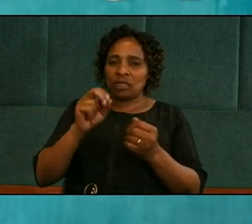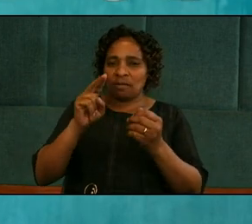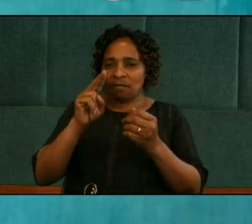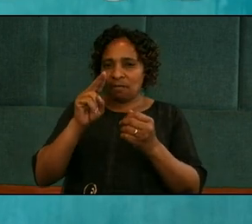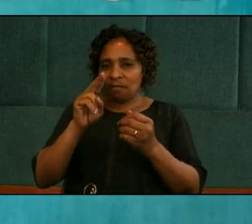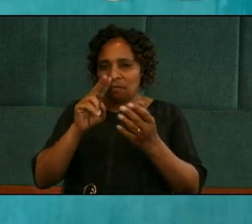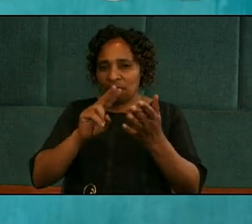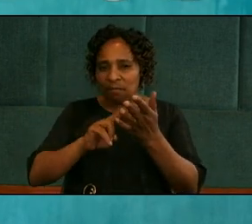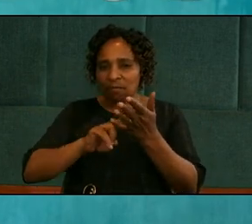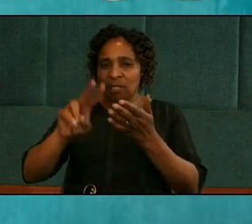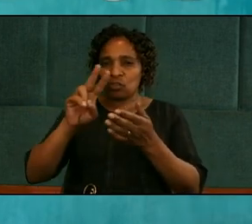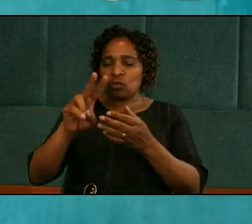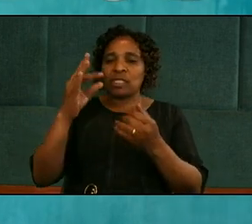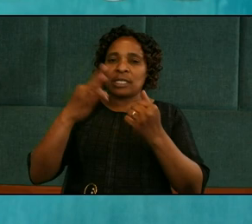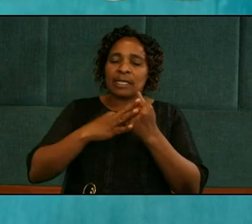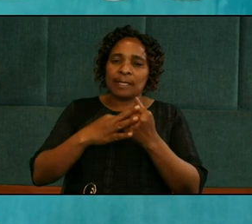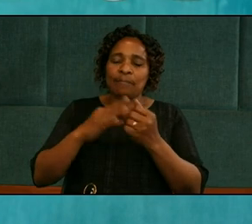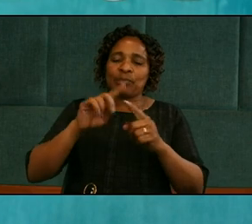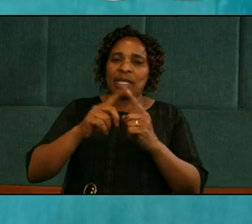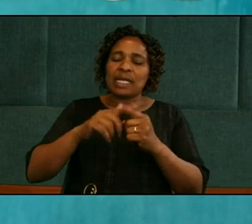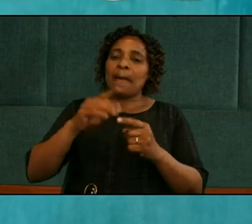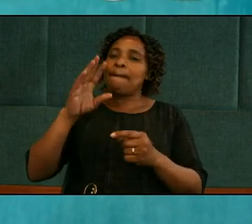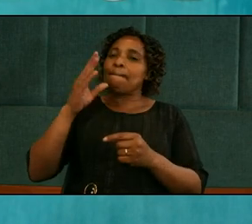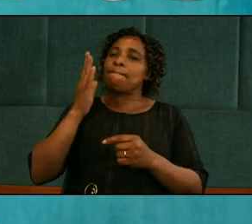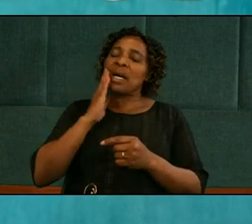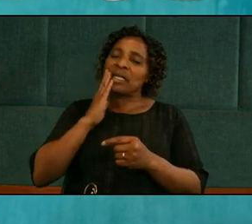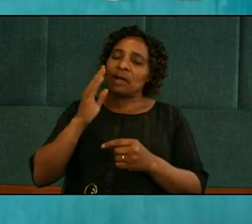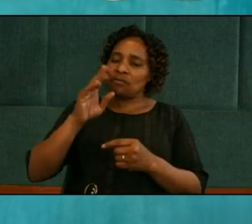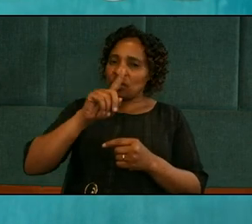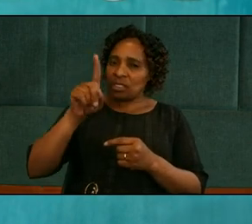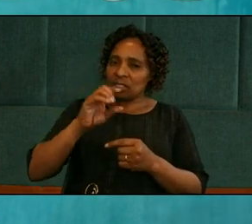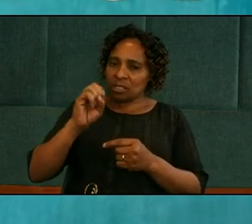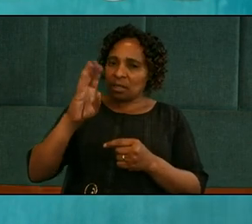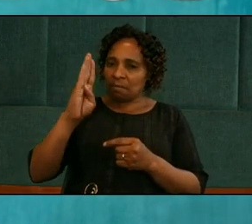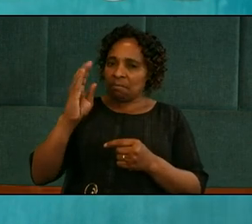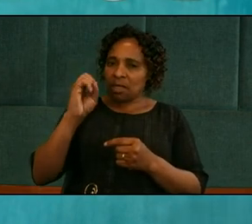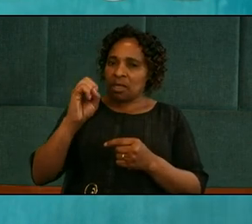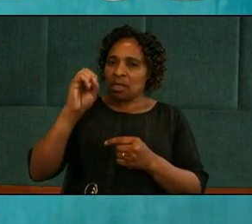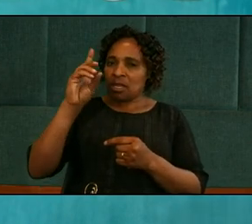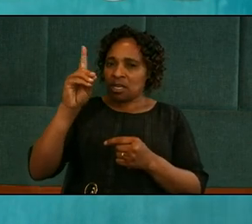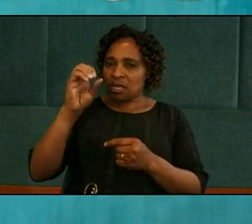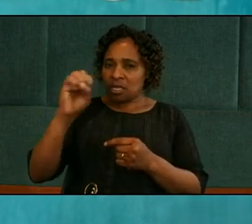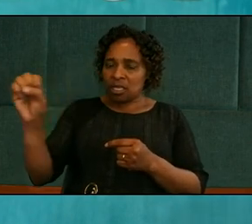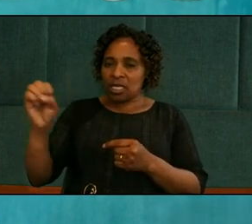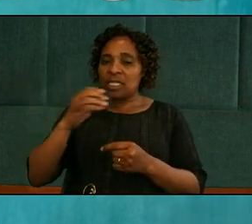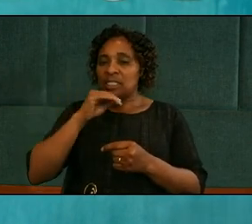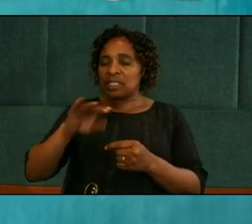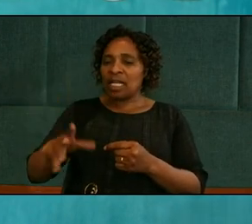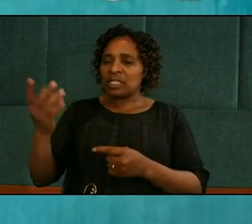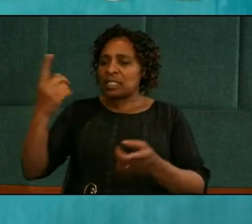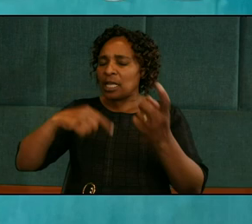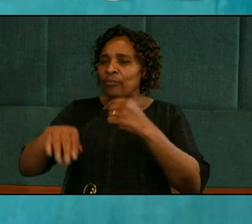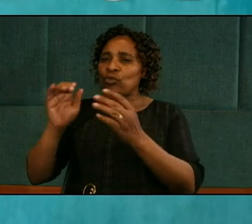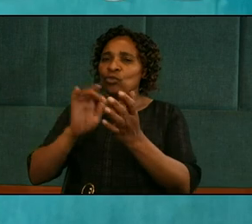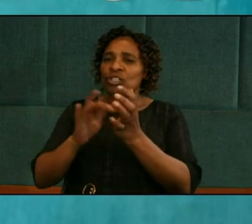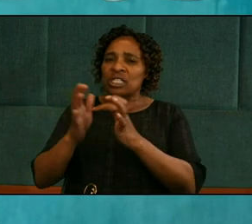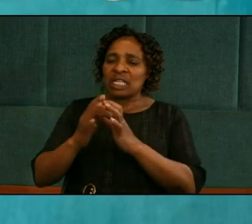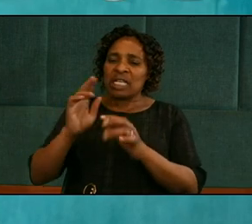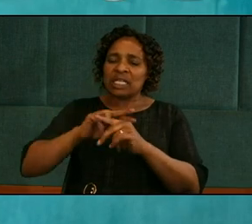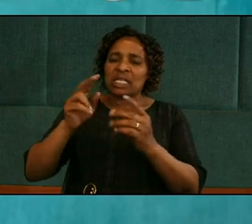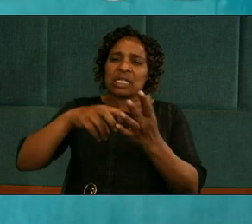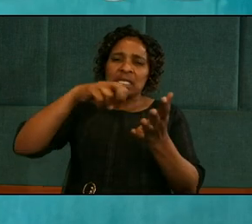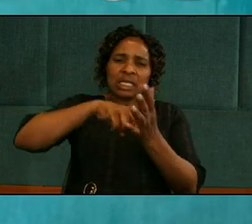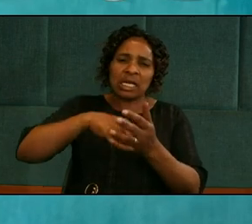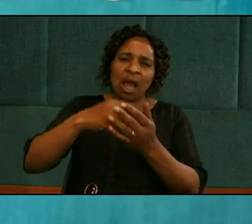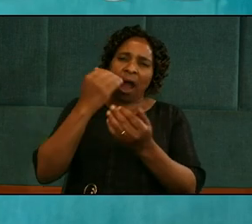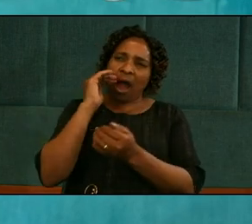28. Then the mother of Zebedee's sons came to Jesus with her sons and kneeling down asked